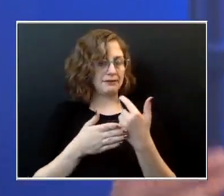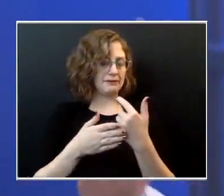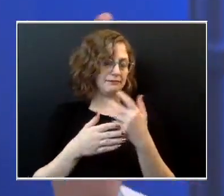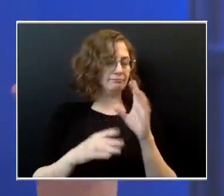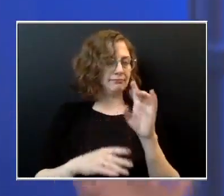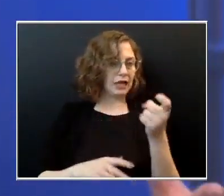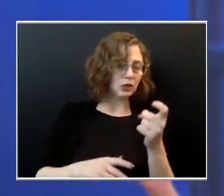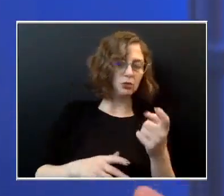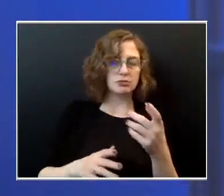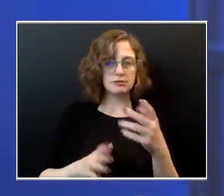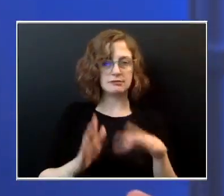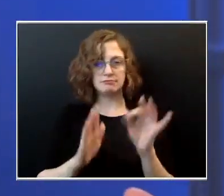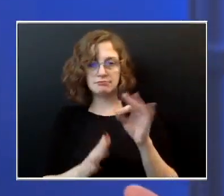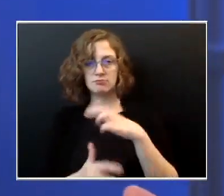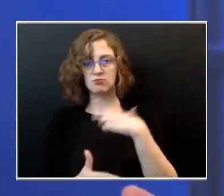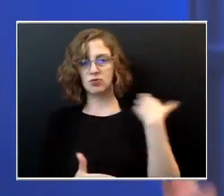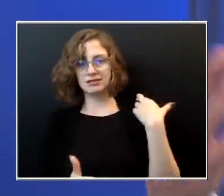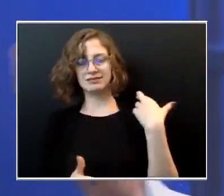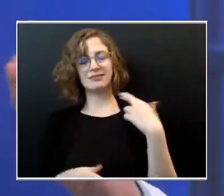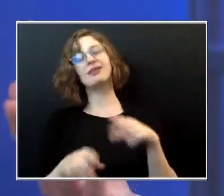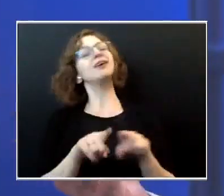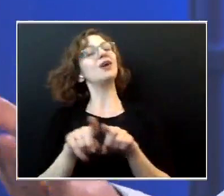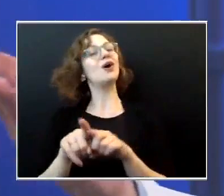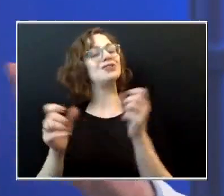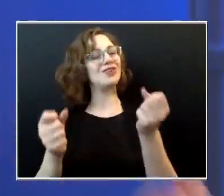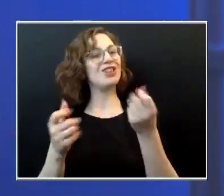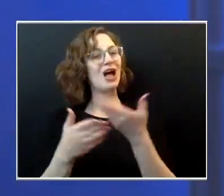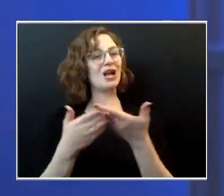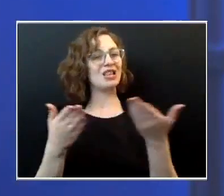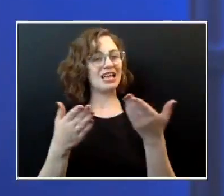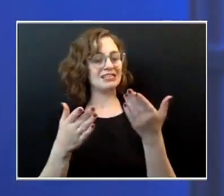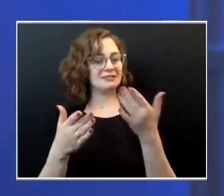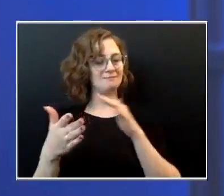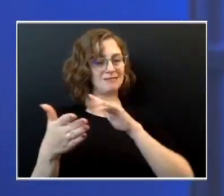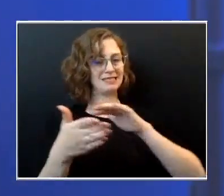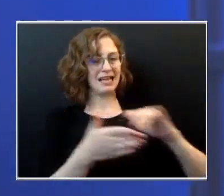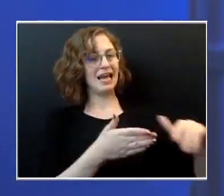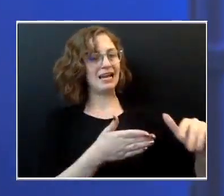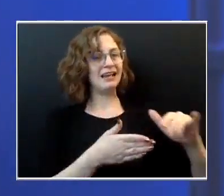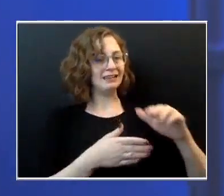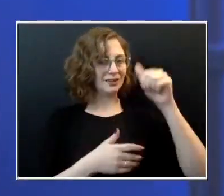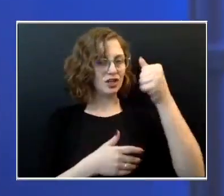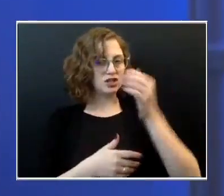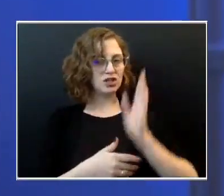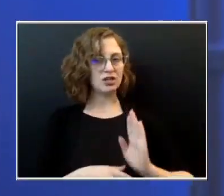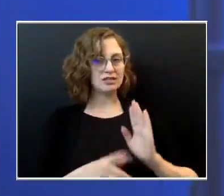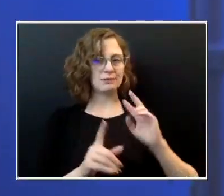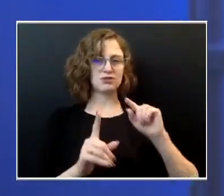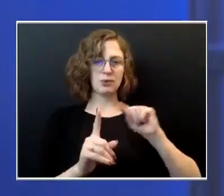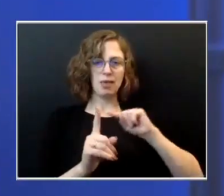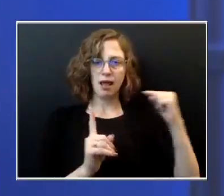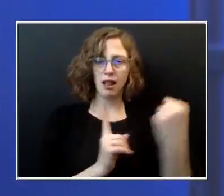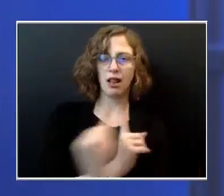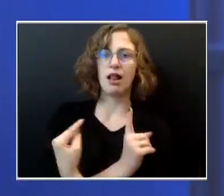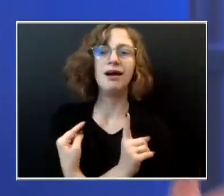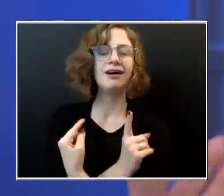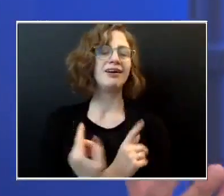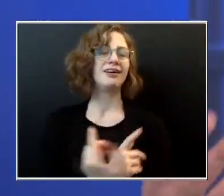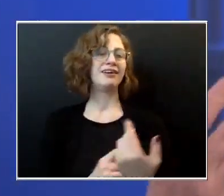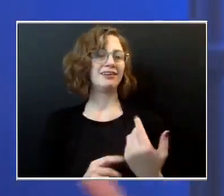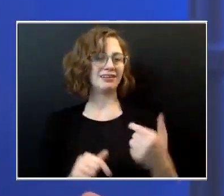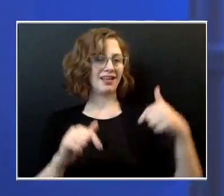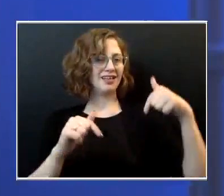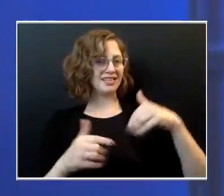then we have lots of things going after the disease. And this is a great example of sort of the variety and diversity of approaches